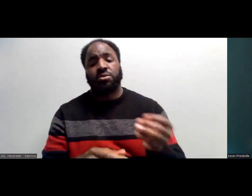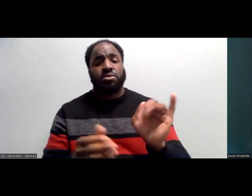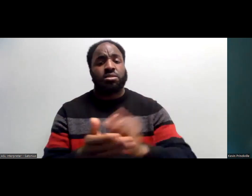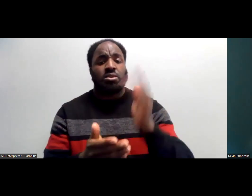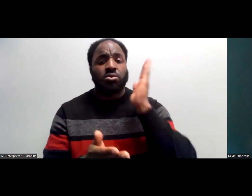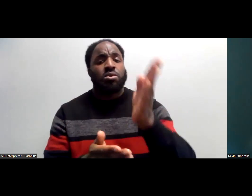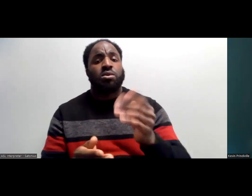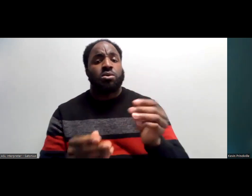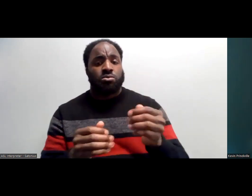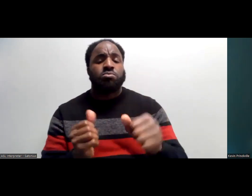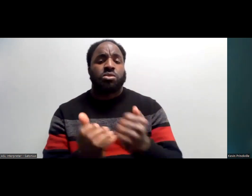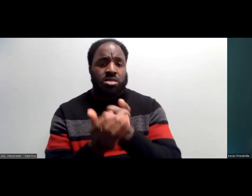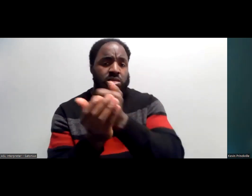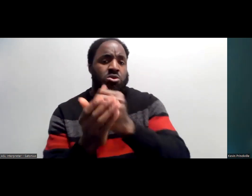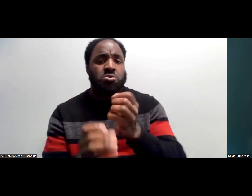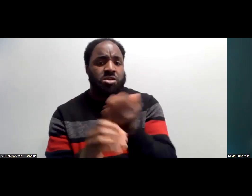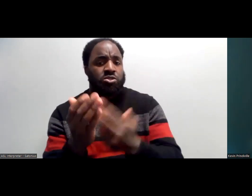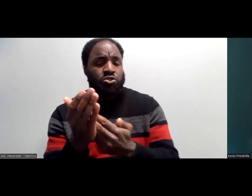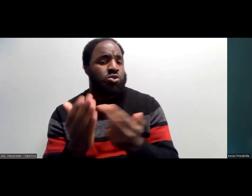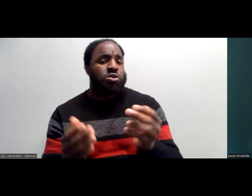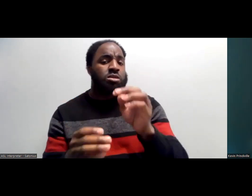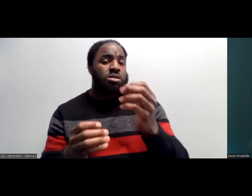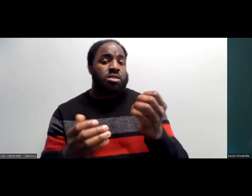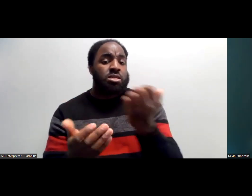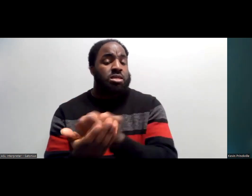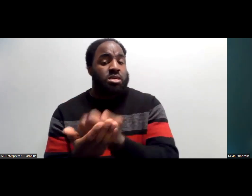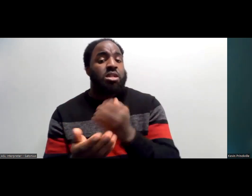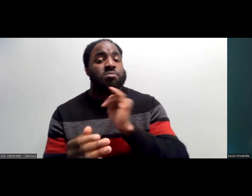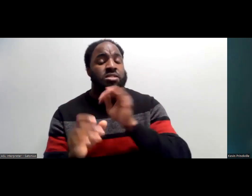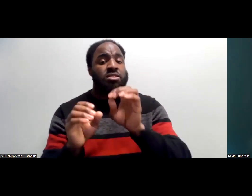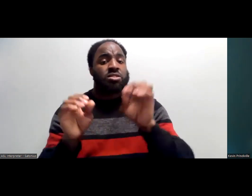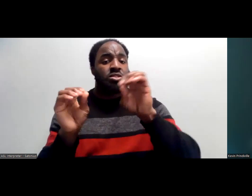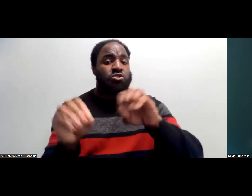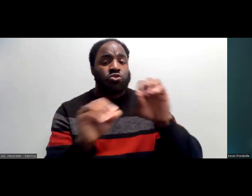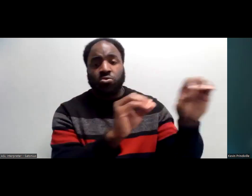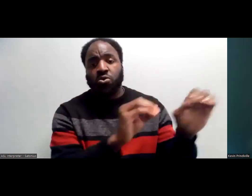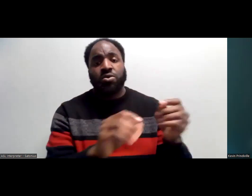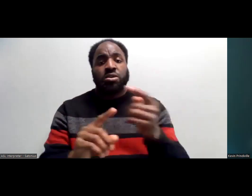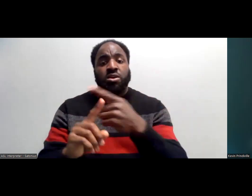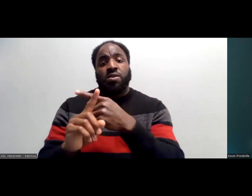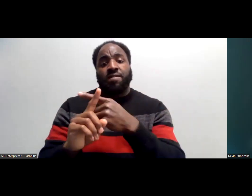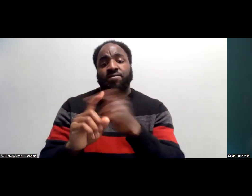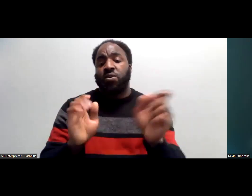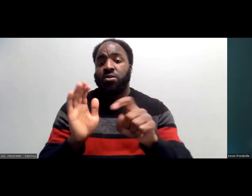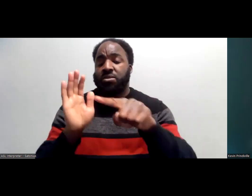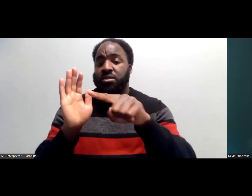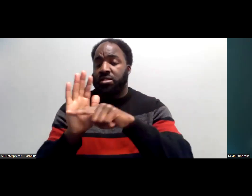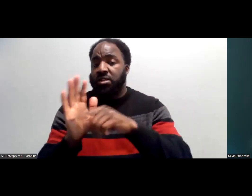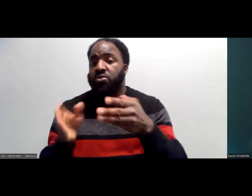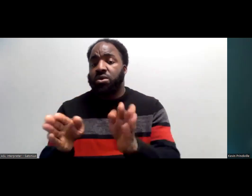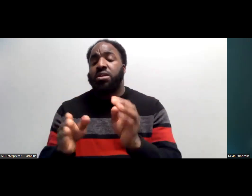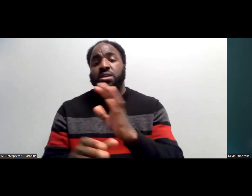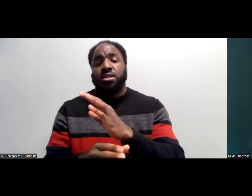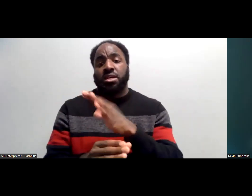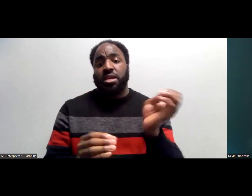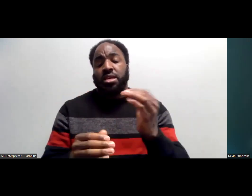will help ensure that even if the economy is shifting in a negative way, that communities will still be supported and won't feel